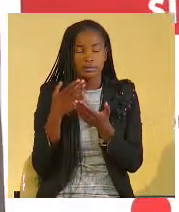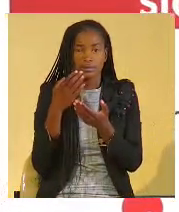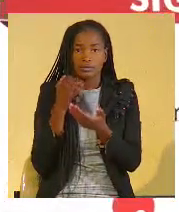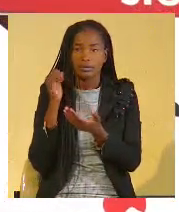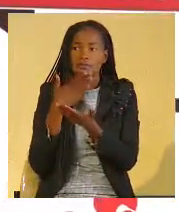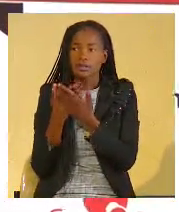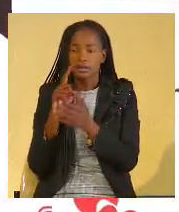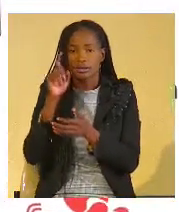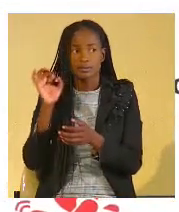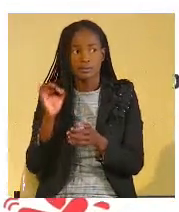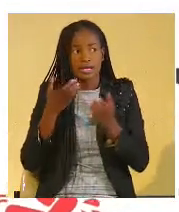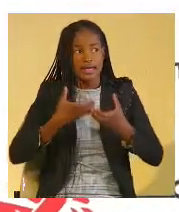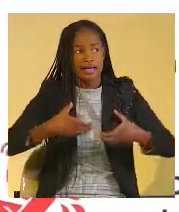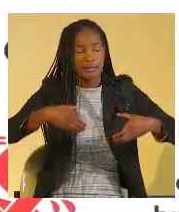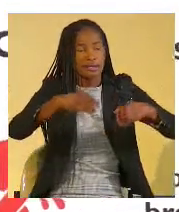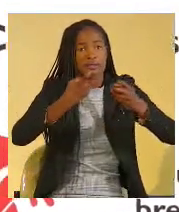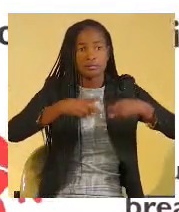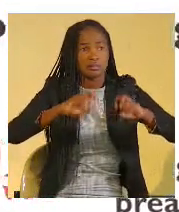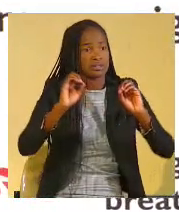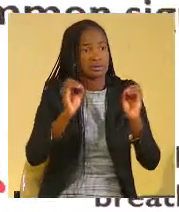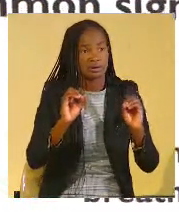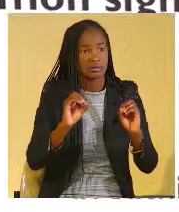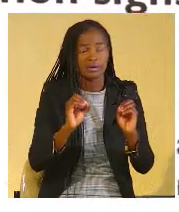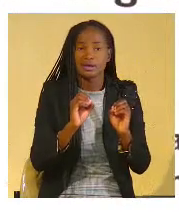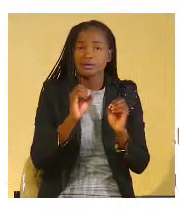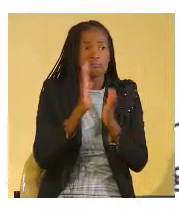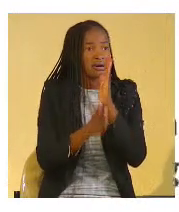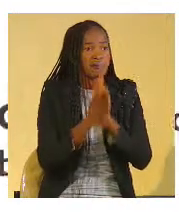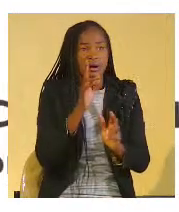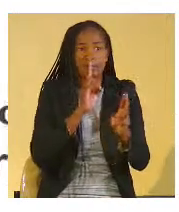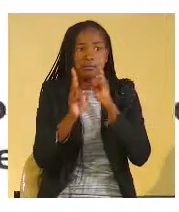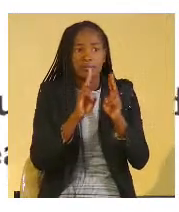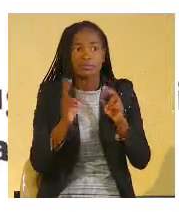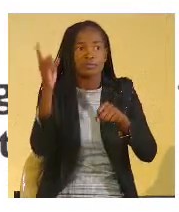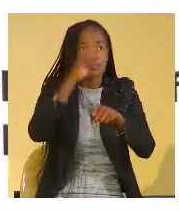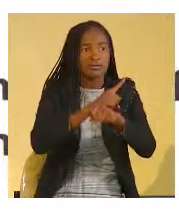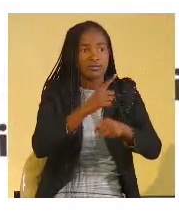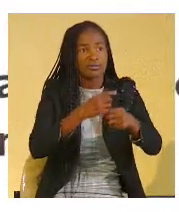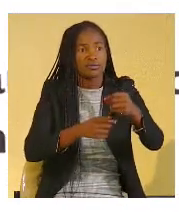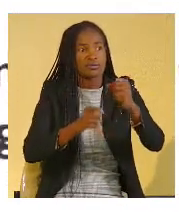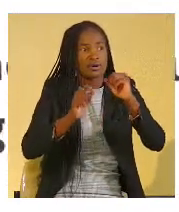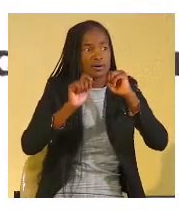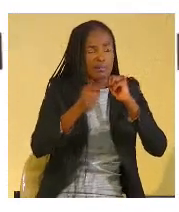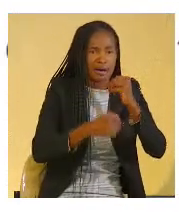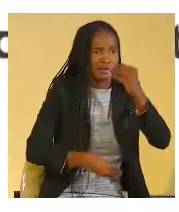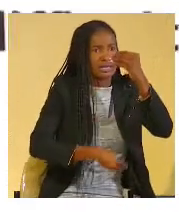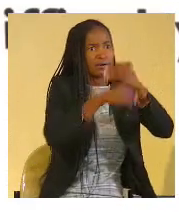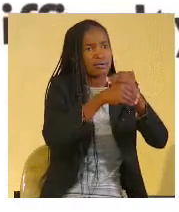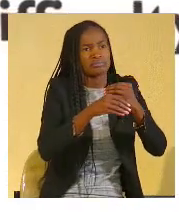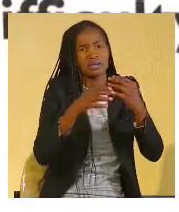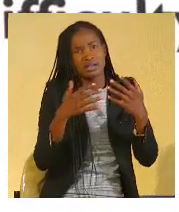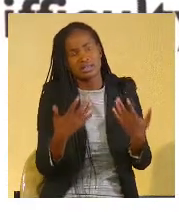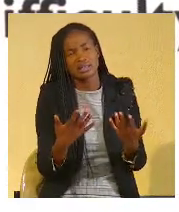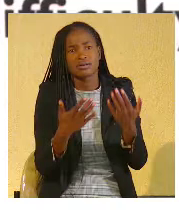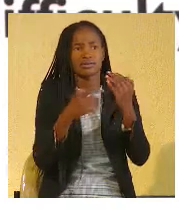that Cabinet is yet to sit in order to look at the way forward. And once Cabinet